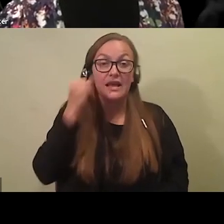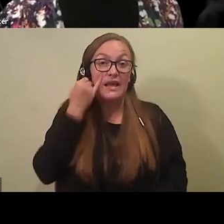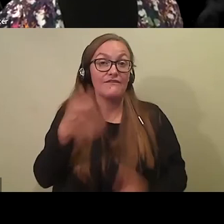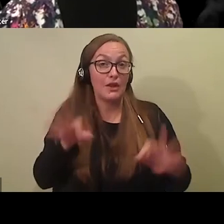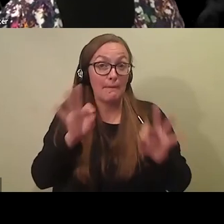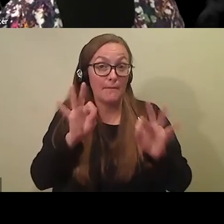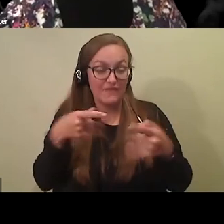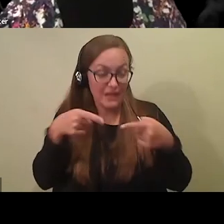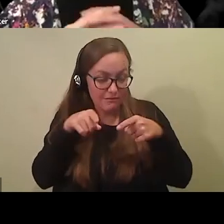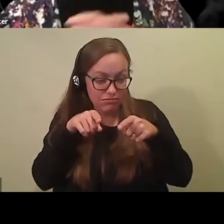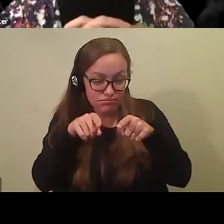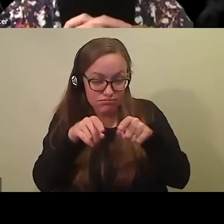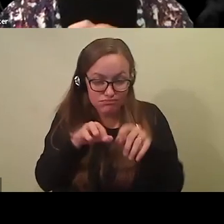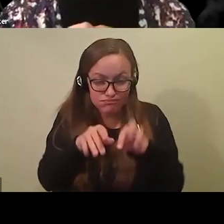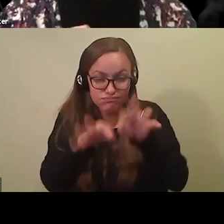not synced, that's